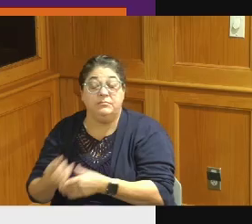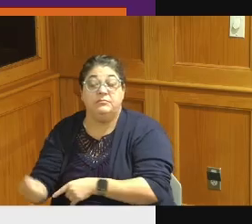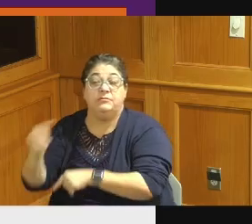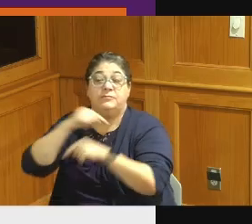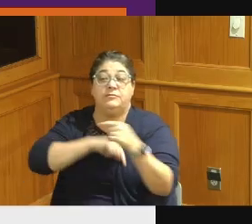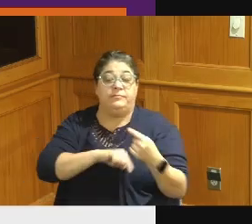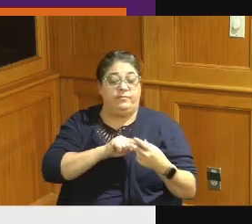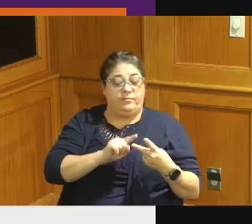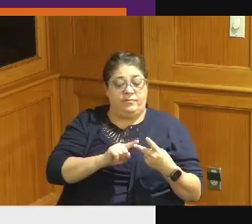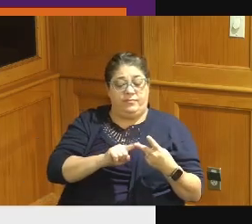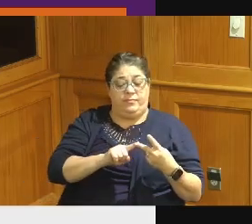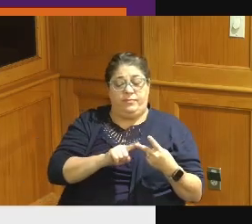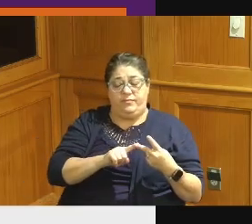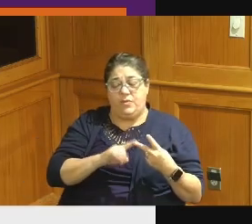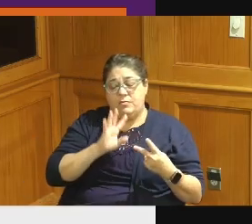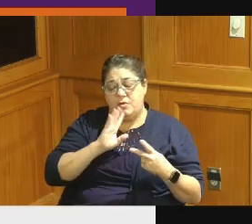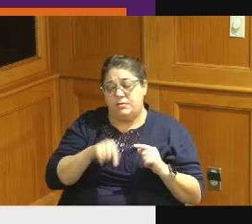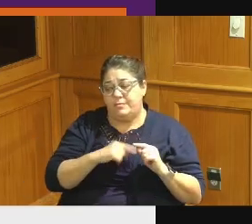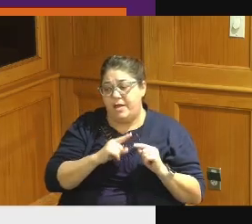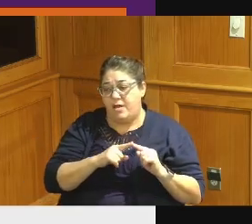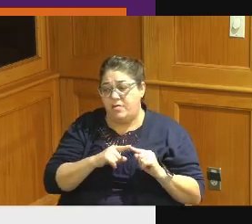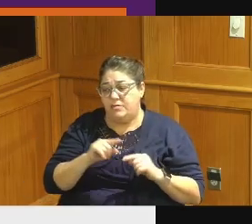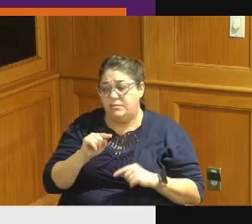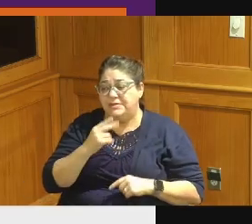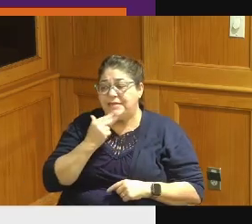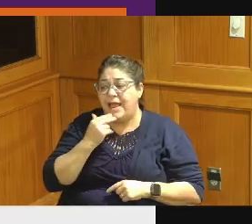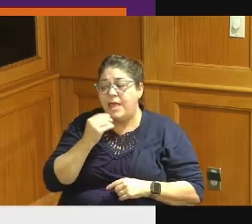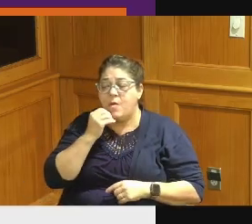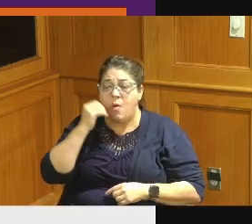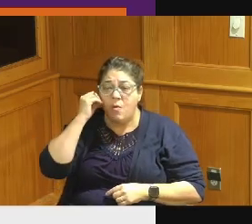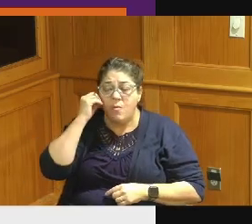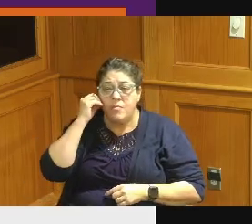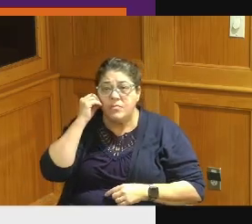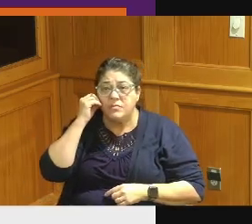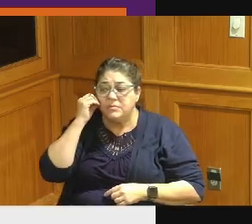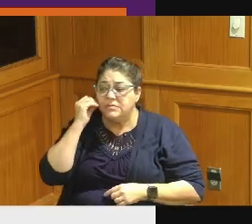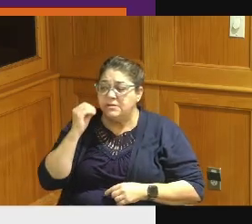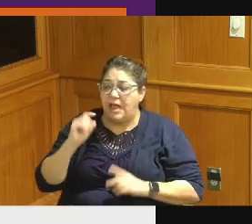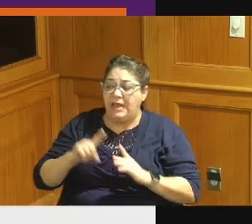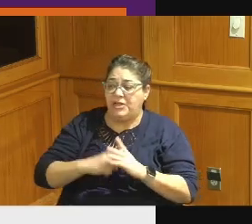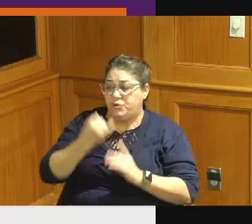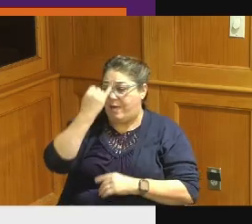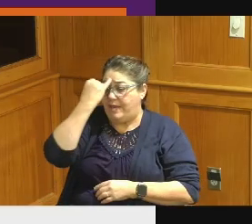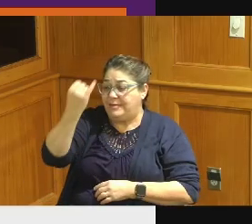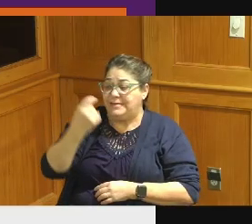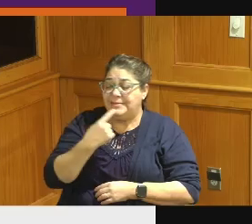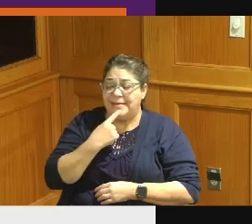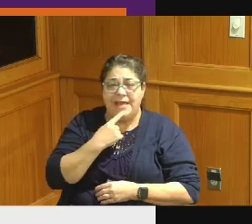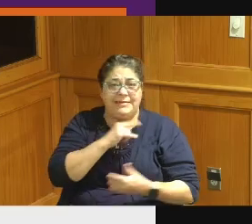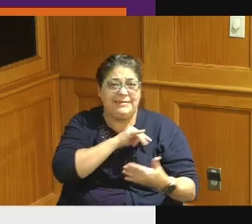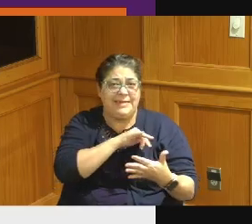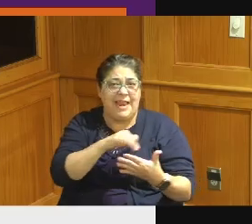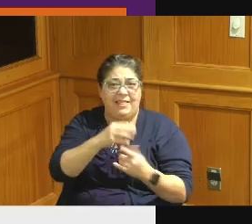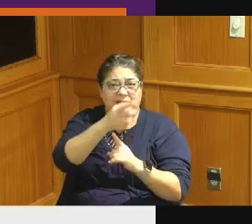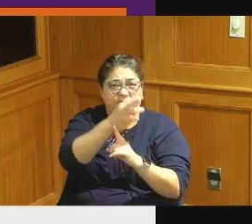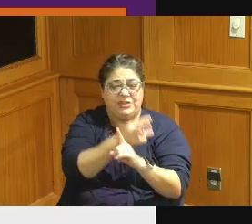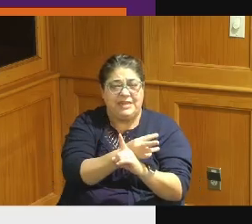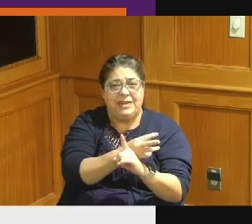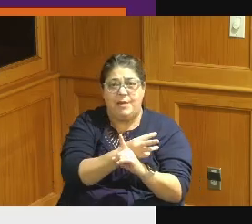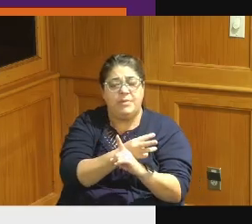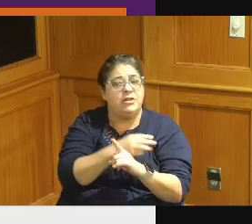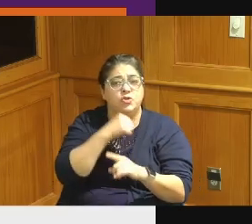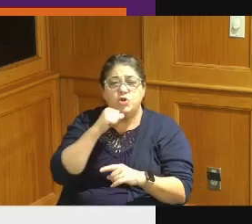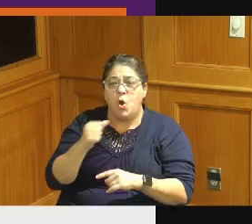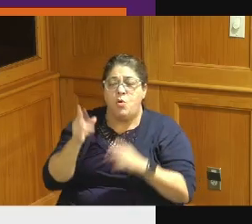two, we talked about tiny homes. The initial sort of idea was, let's study this for 6 months. Let's not spend $1